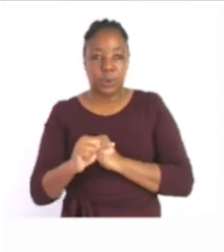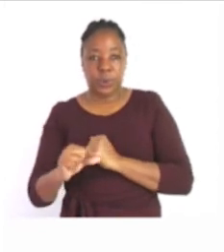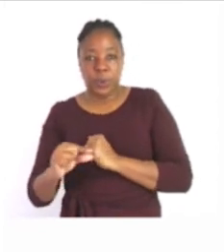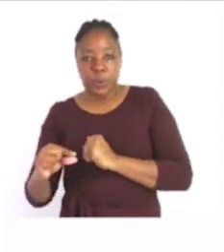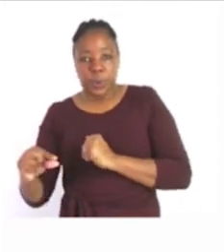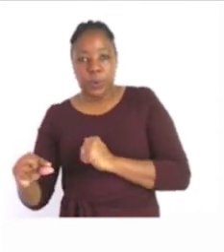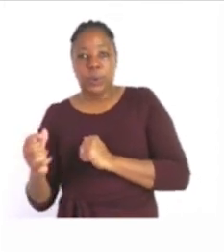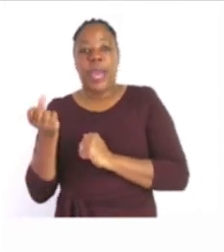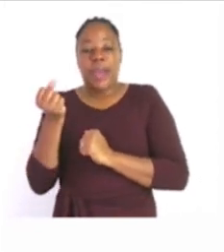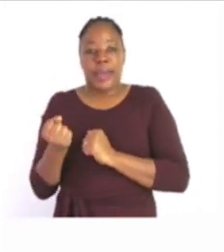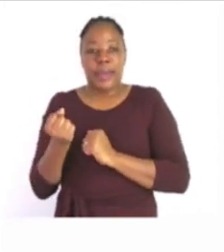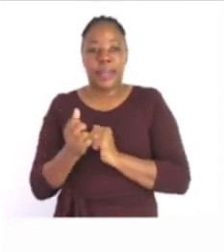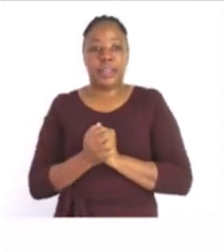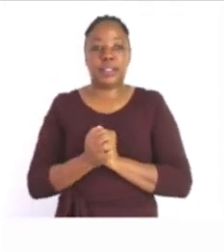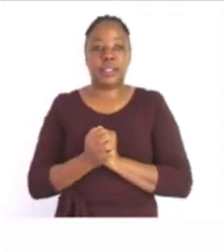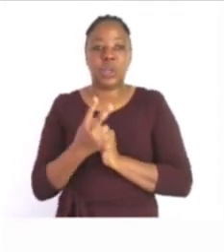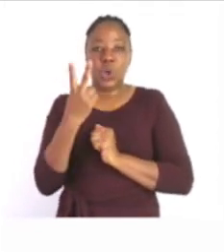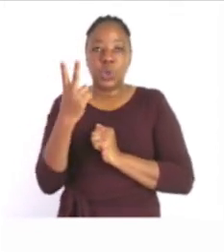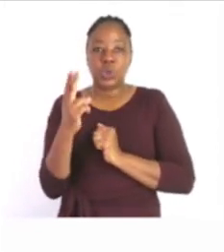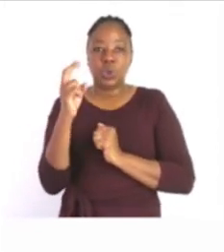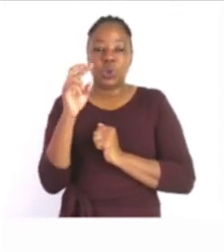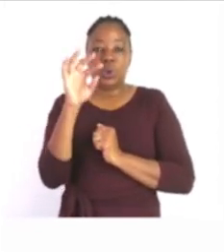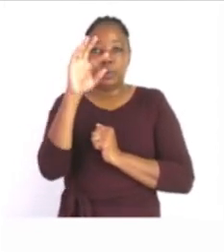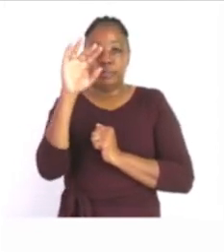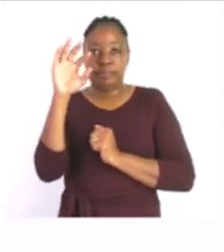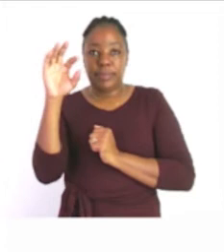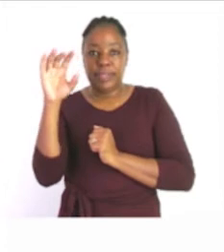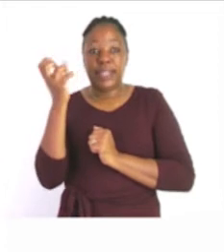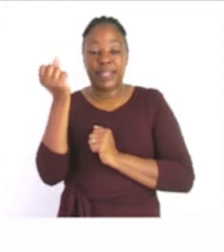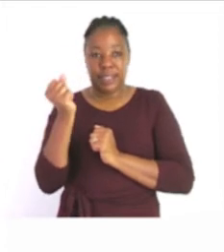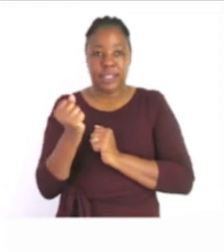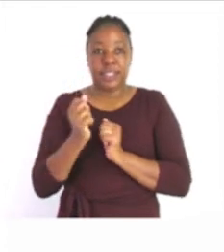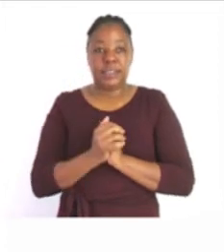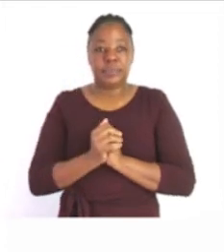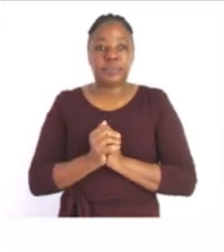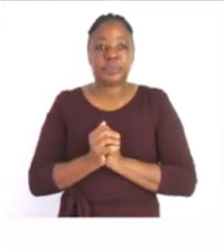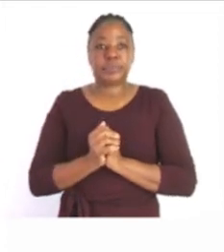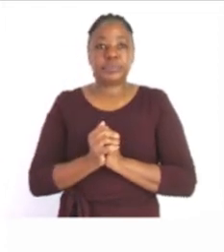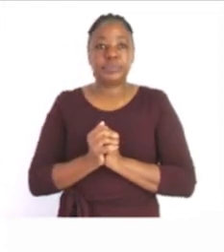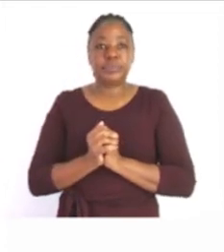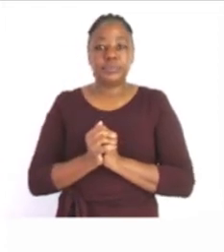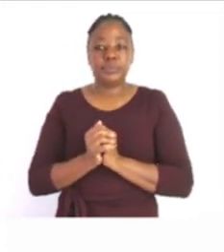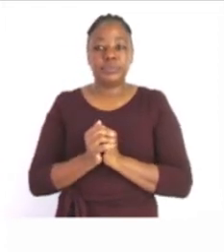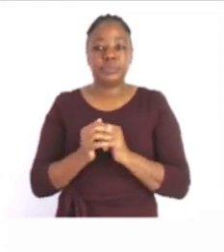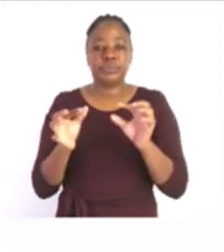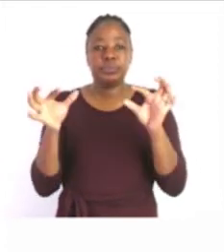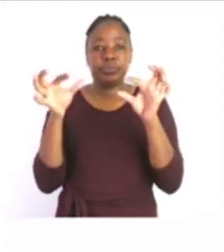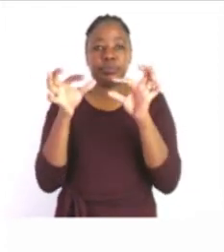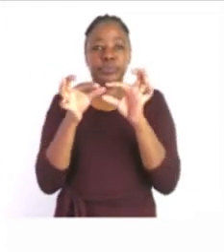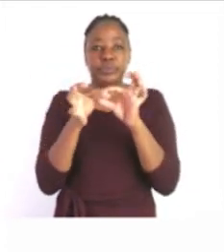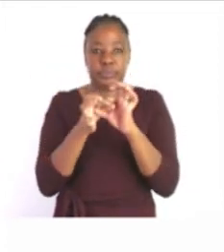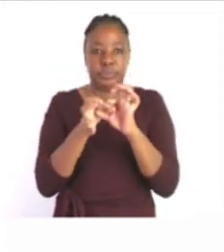sounds before. And so we're now going to use these sounds to match them up with the column that